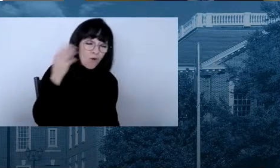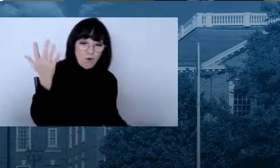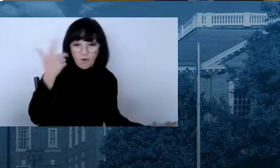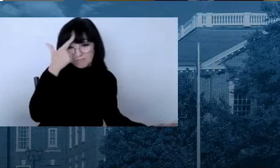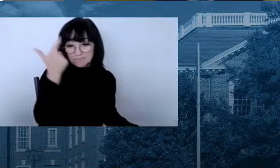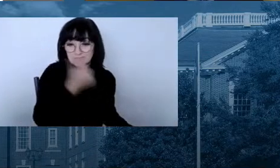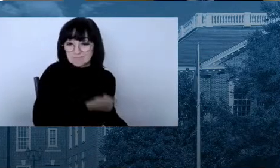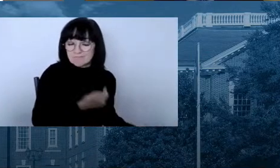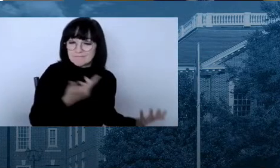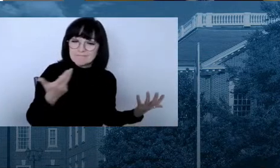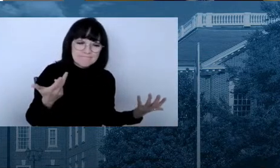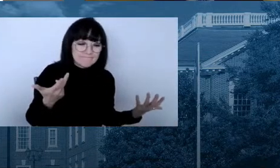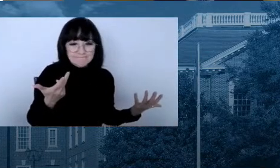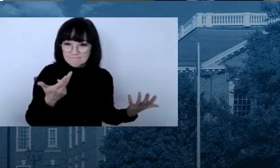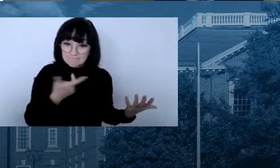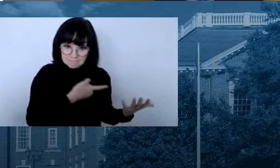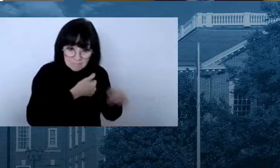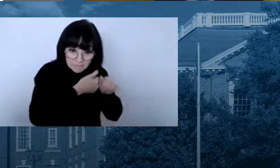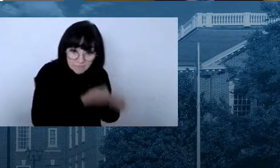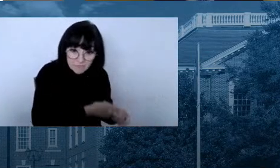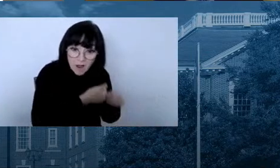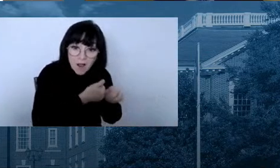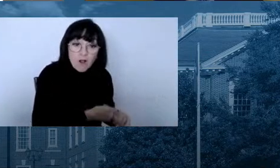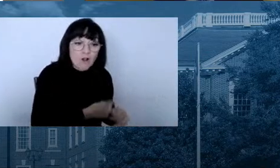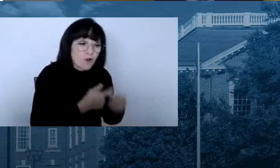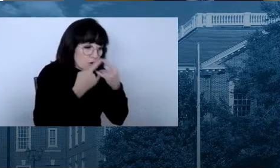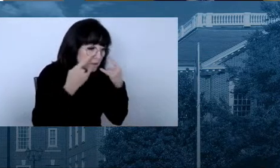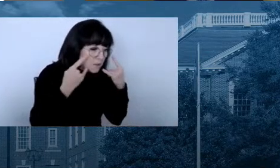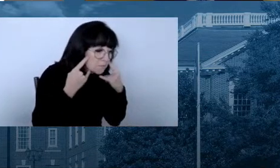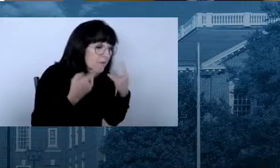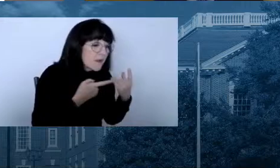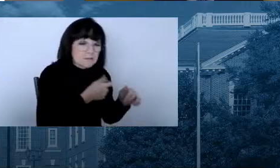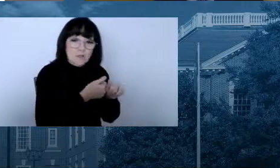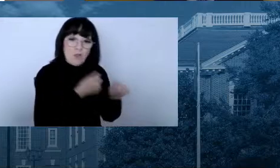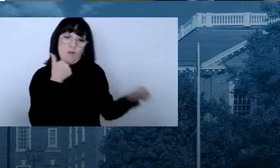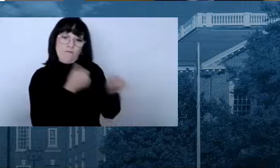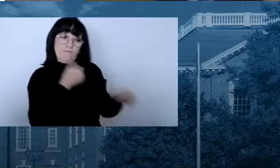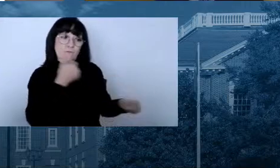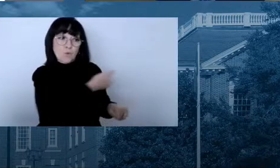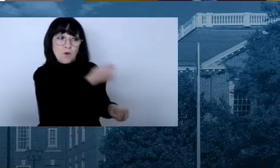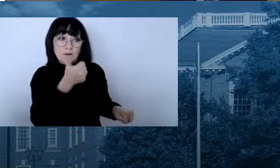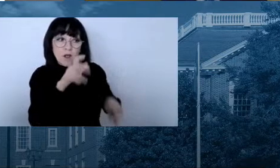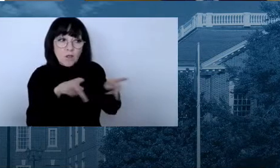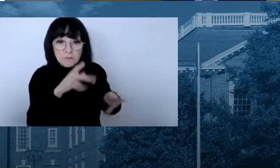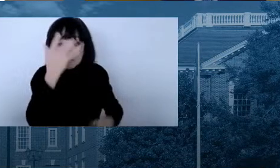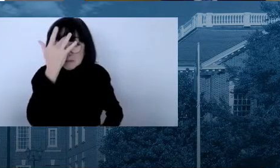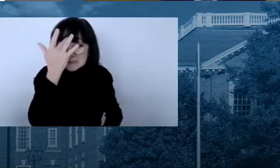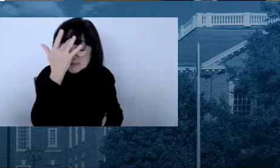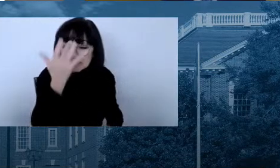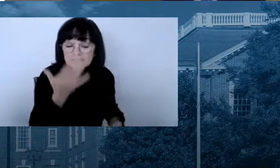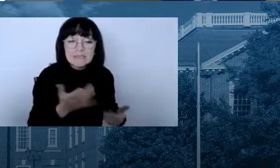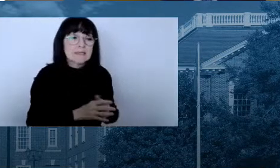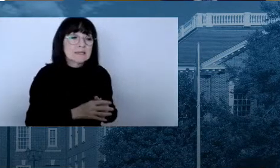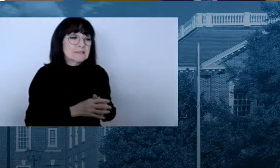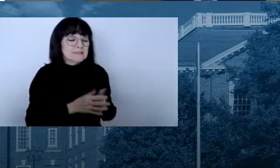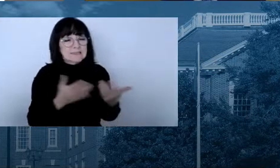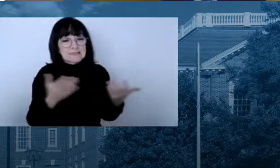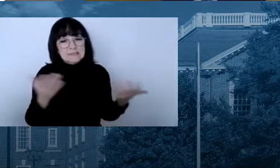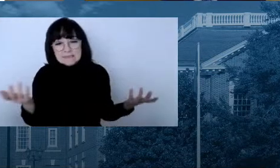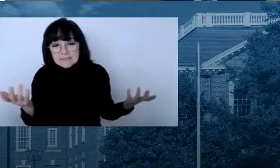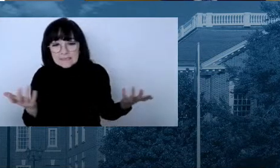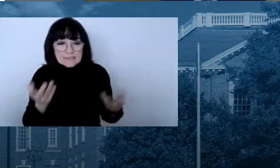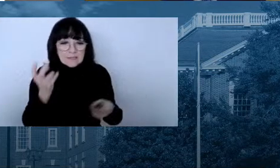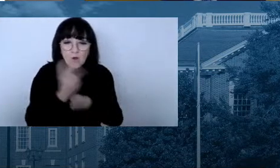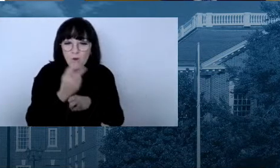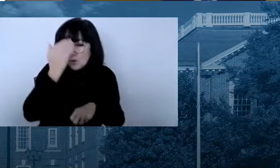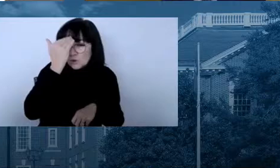that. And so you're not spreading it from social environments of parents and young adult siblings to